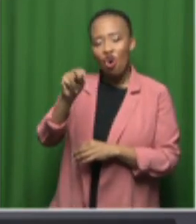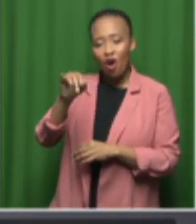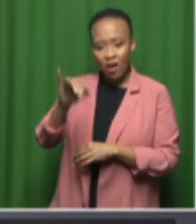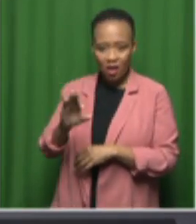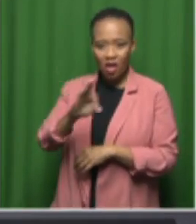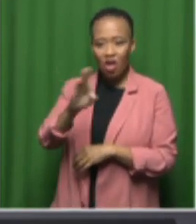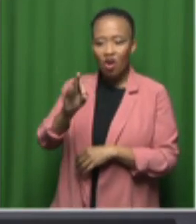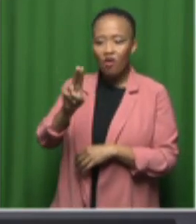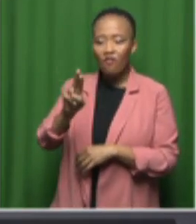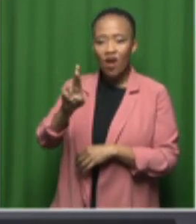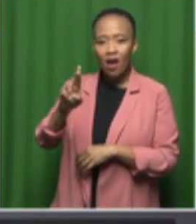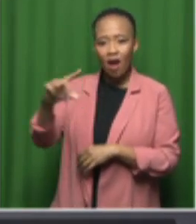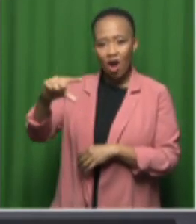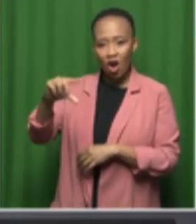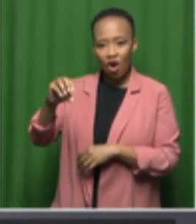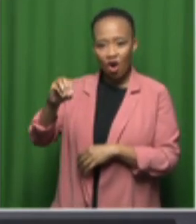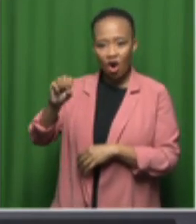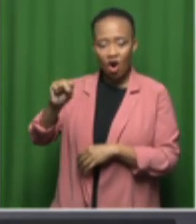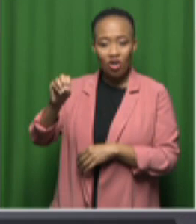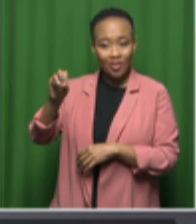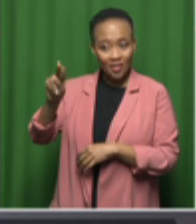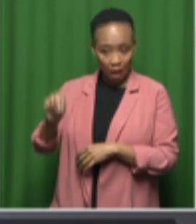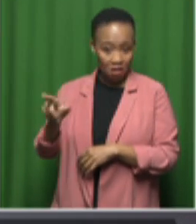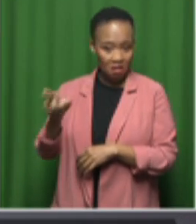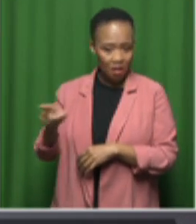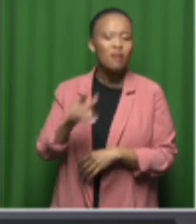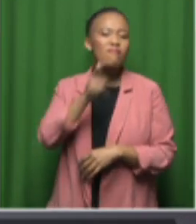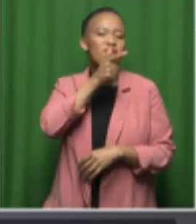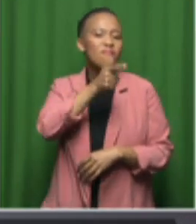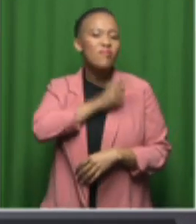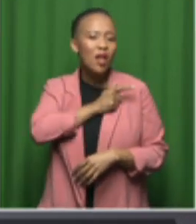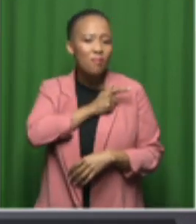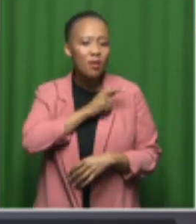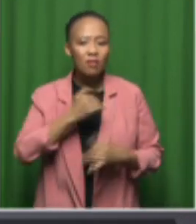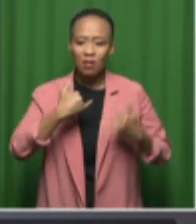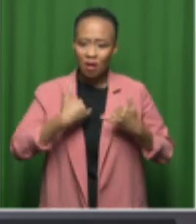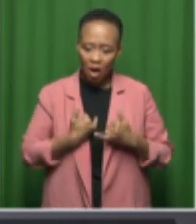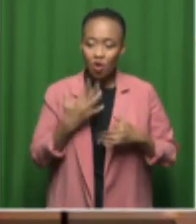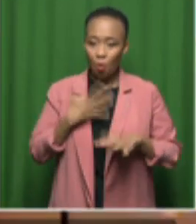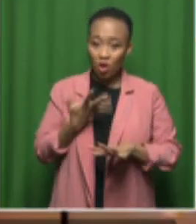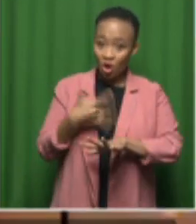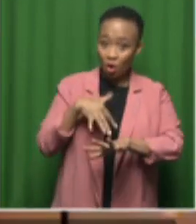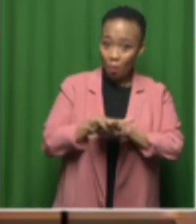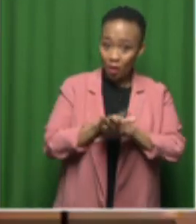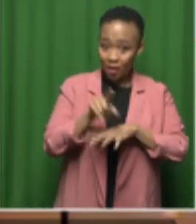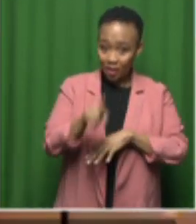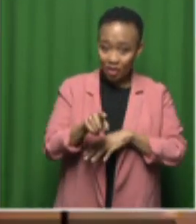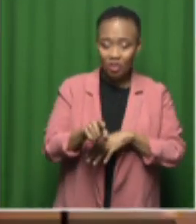Department of Education or, you know, in terms of incorporating this into the curriculum?